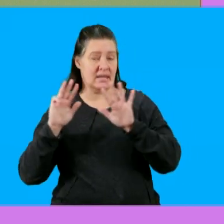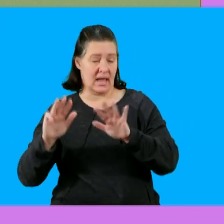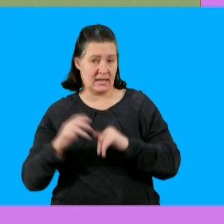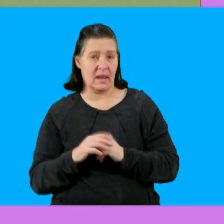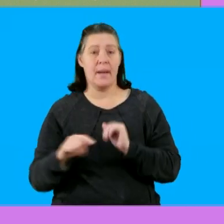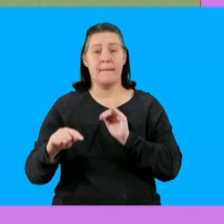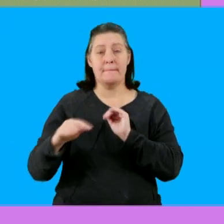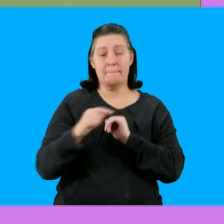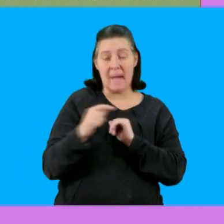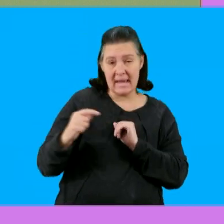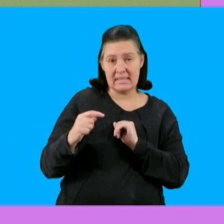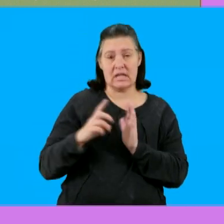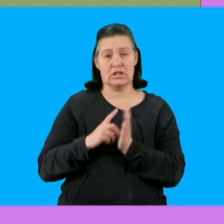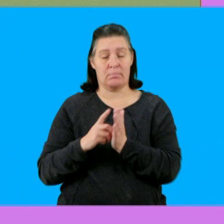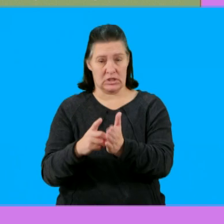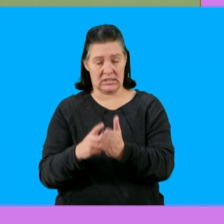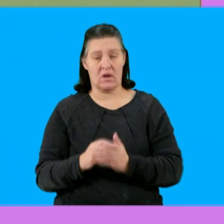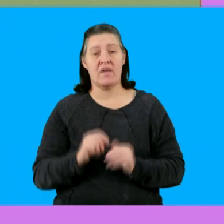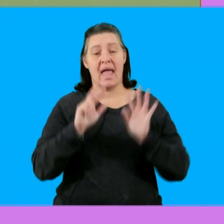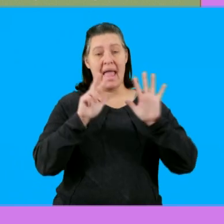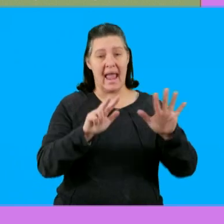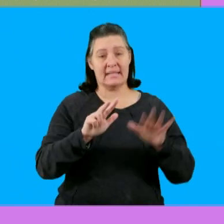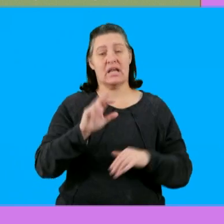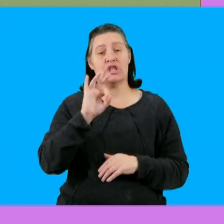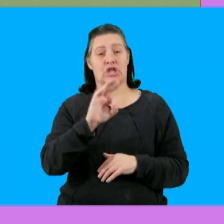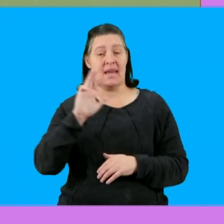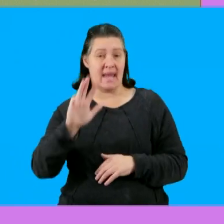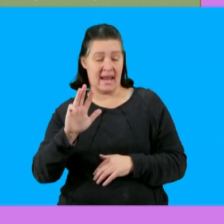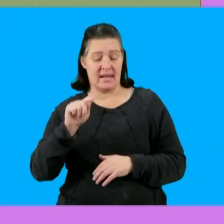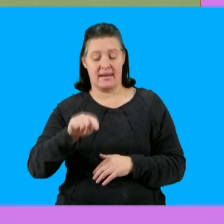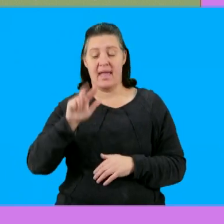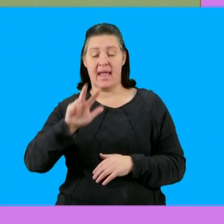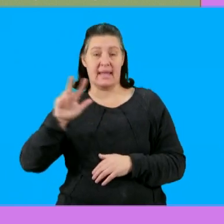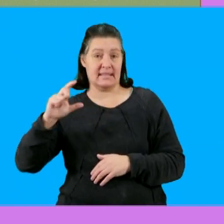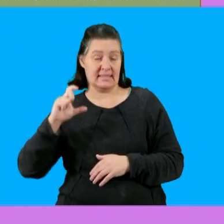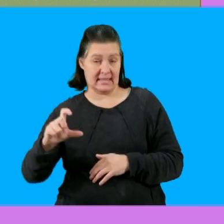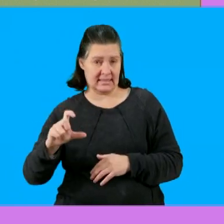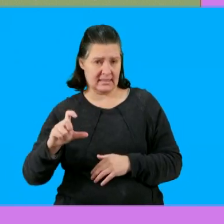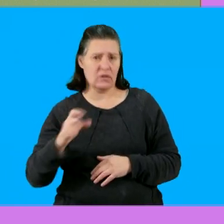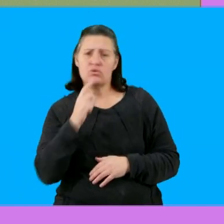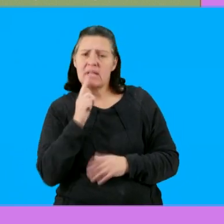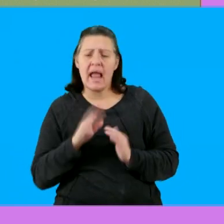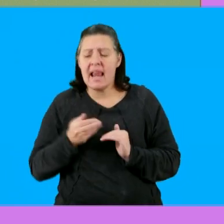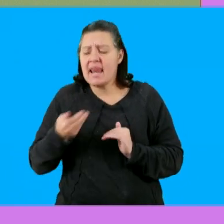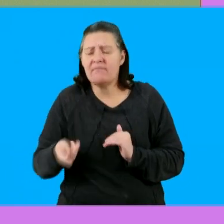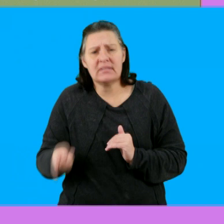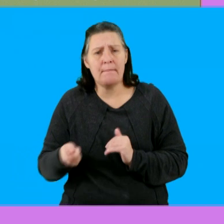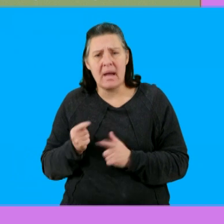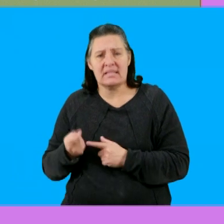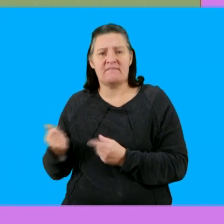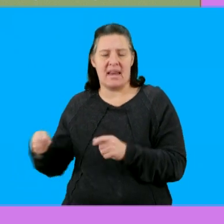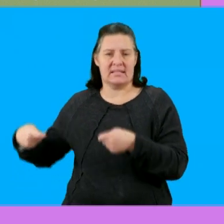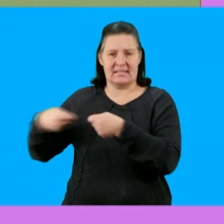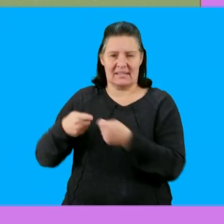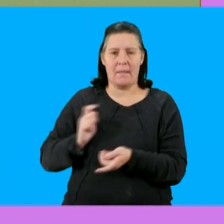6,999 Rand minus the deposit of 839 Rand and 88 cents to see what is the amount that needs to be